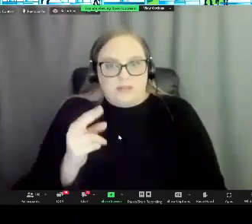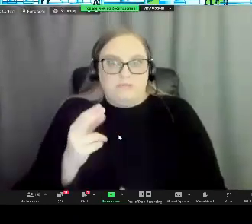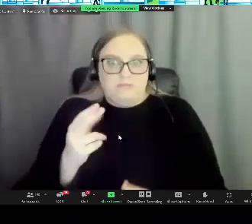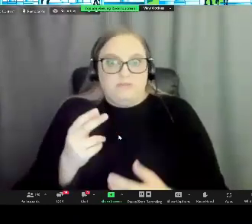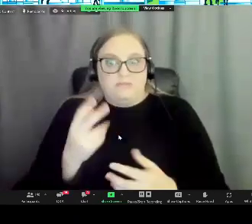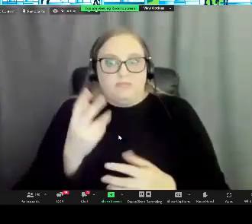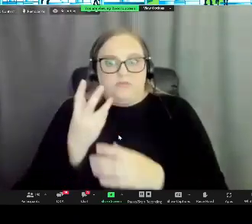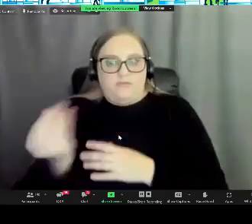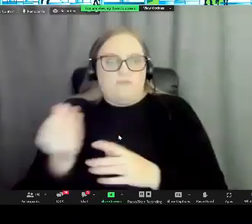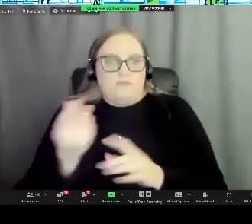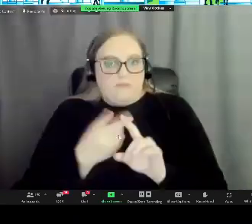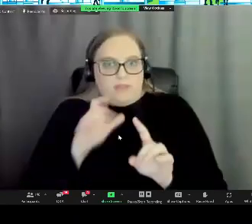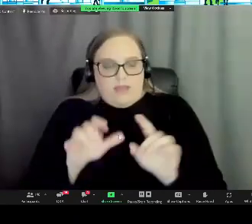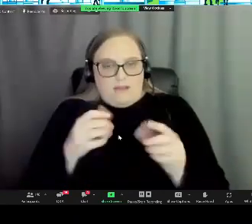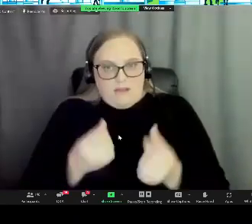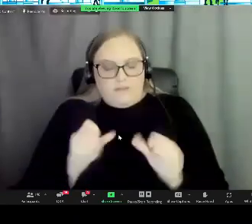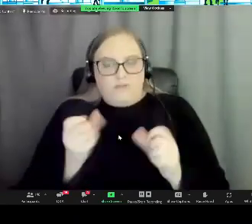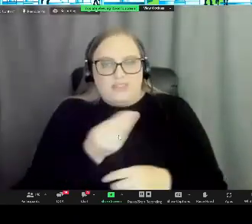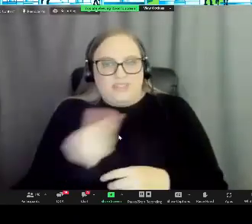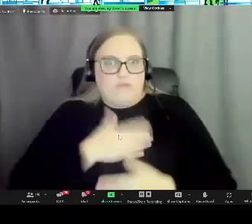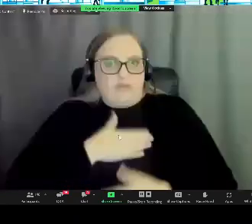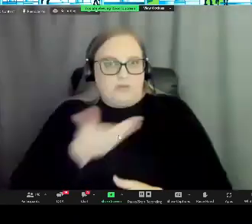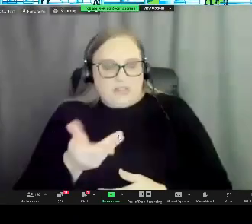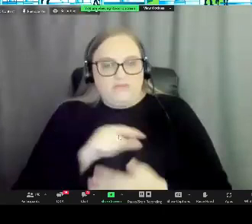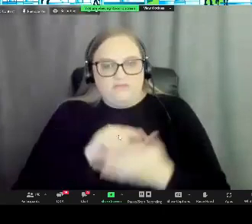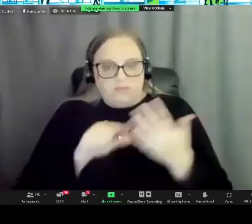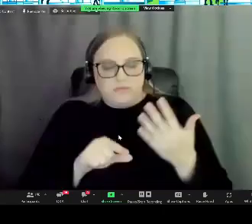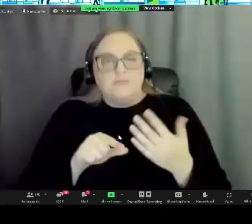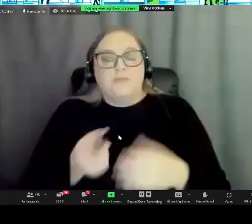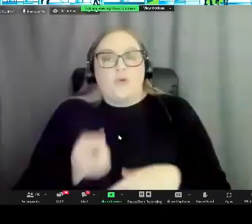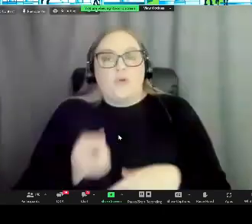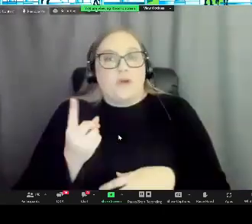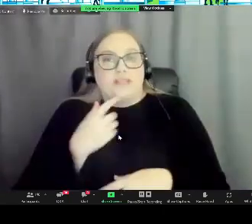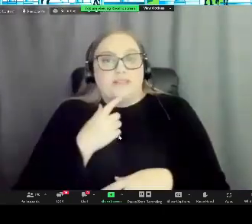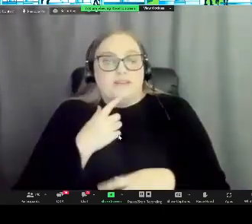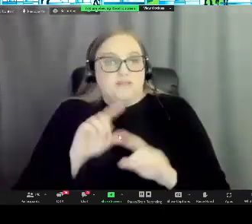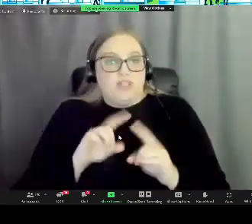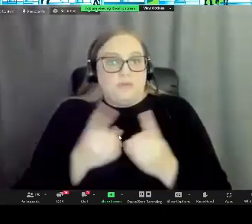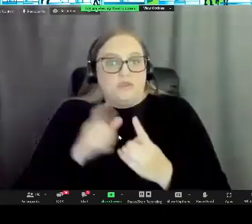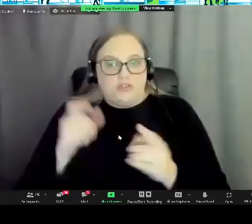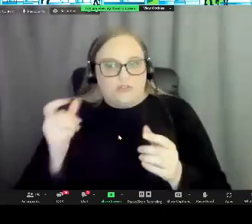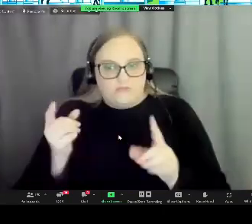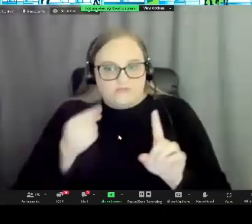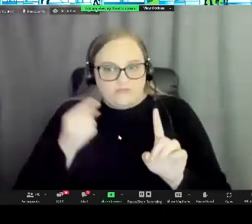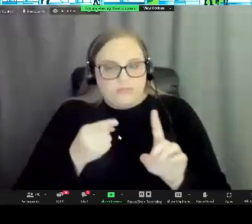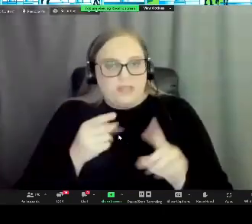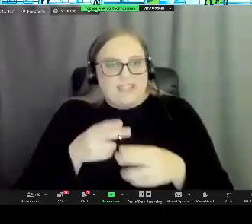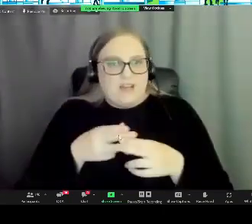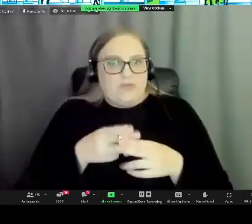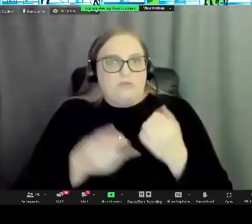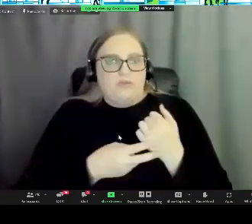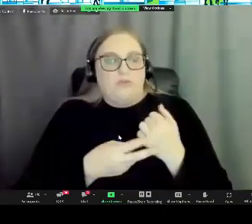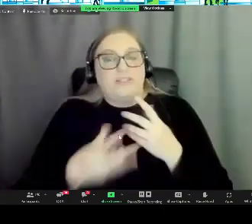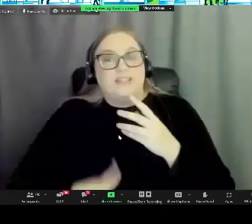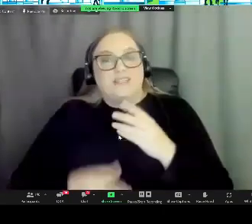came several recommendations. Among them was that the department should pursue interim storage in addition to new sites for